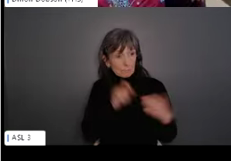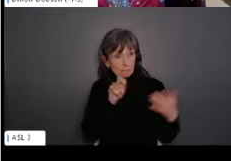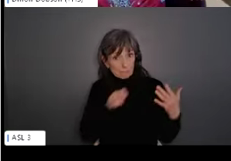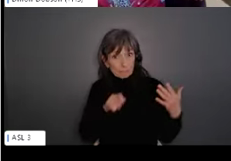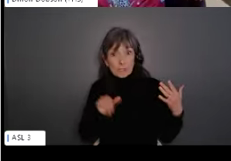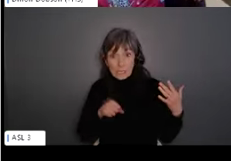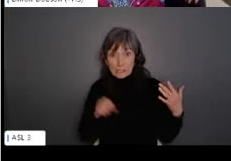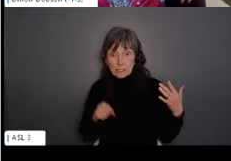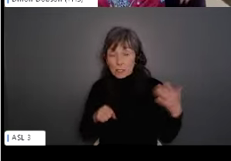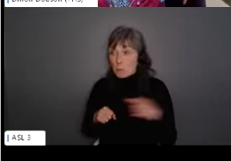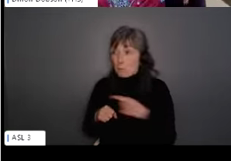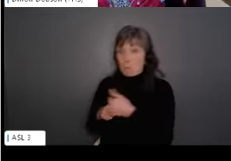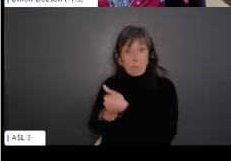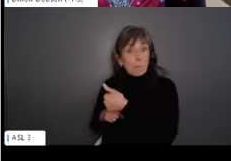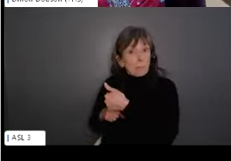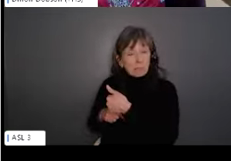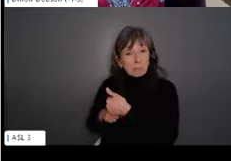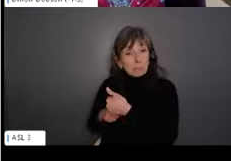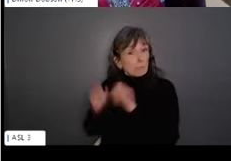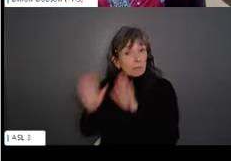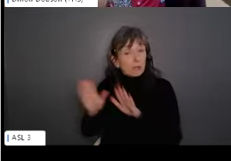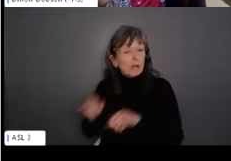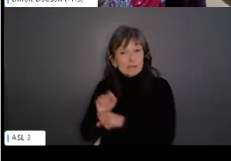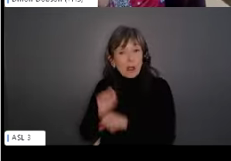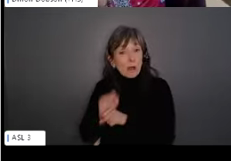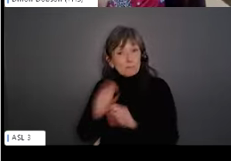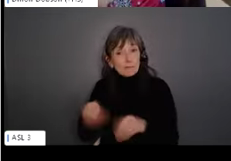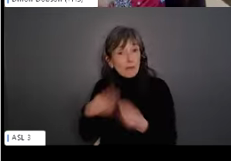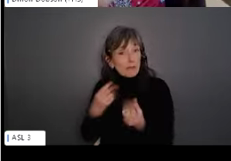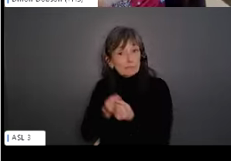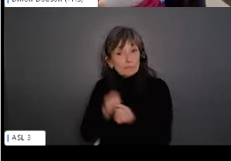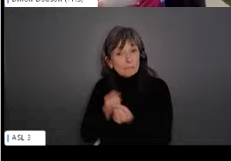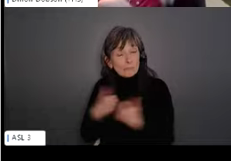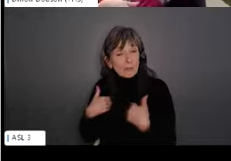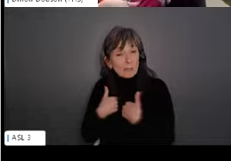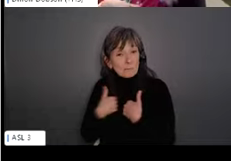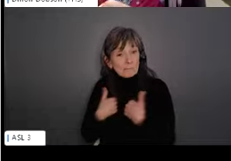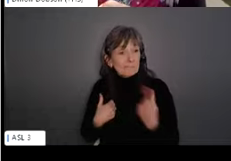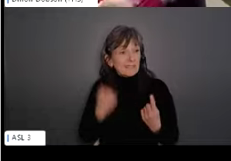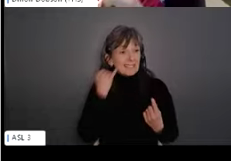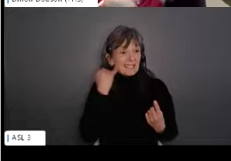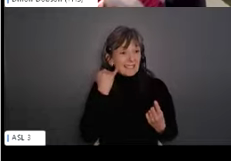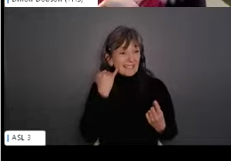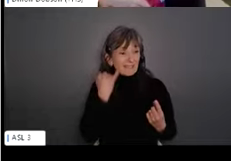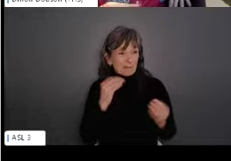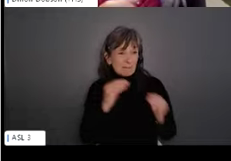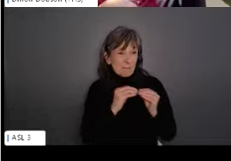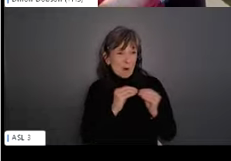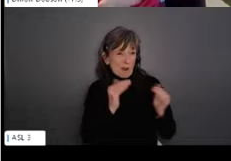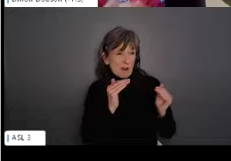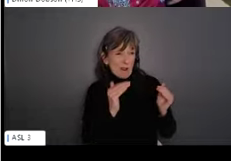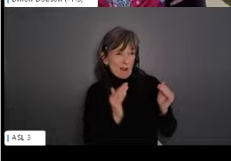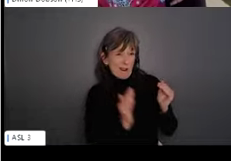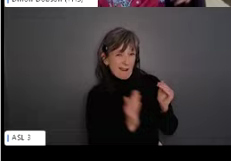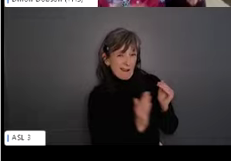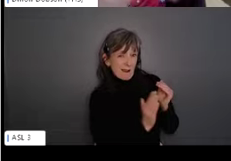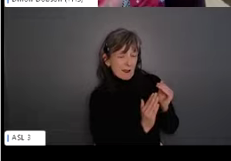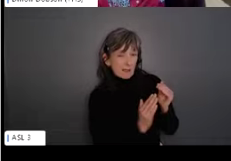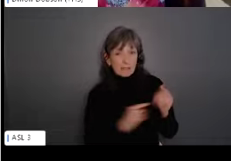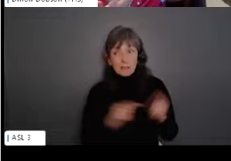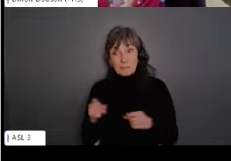doing an incredible job of providing an incredible life for that animal. And if they're further down on the scale, it doesn't mean that it's not because they don't want